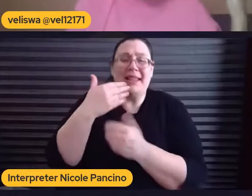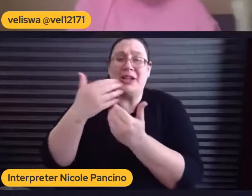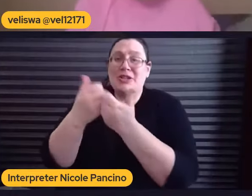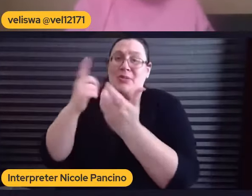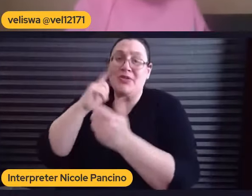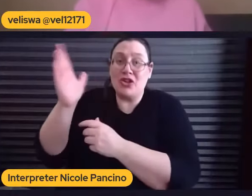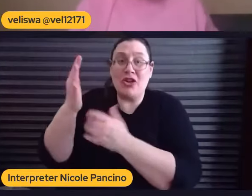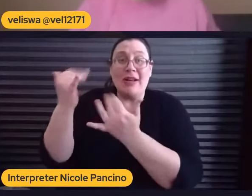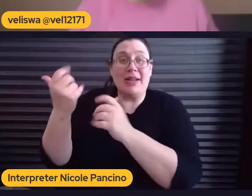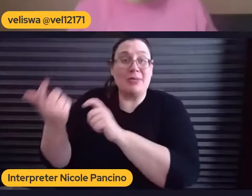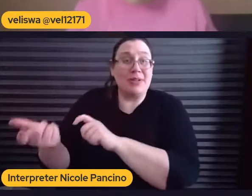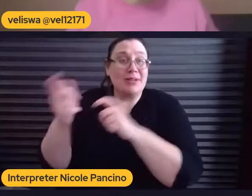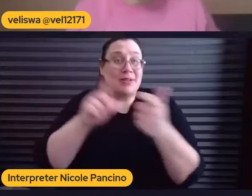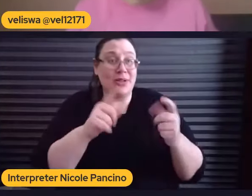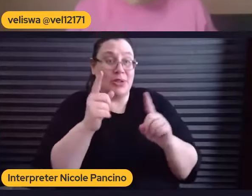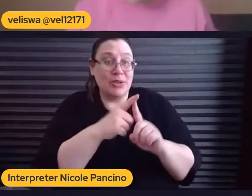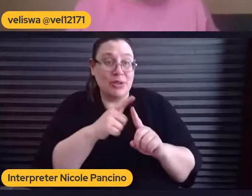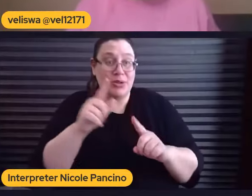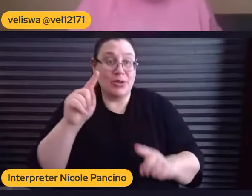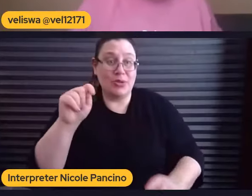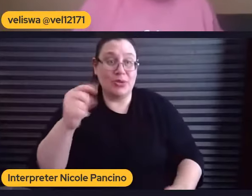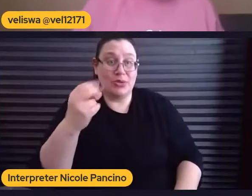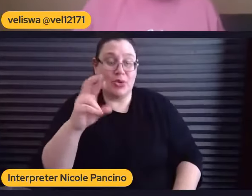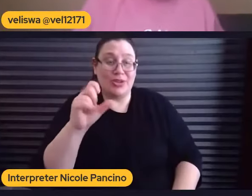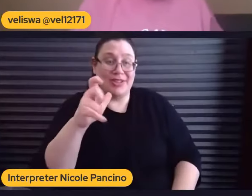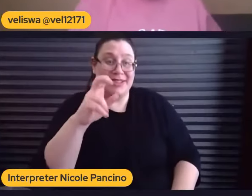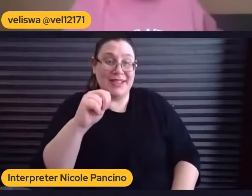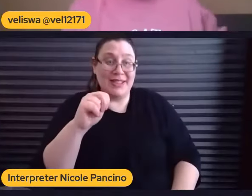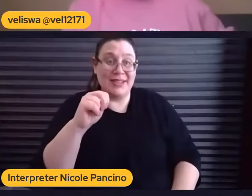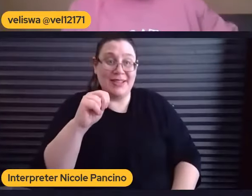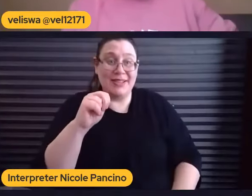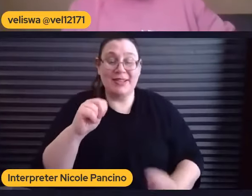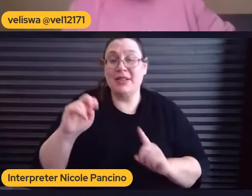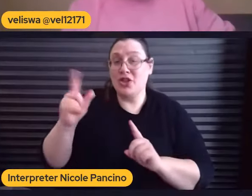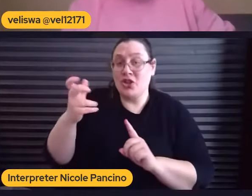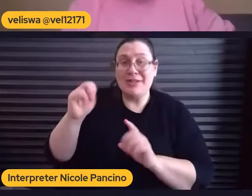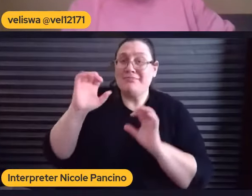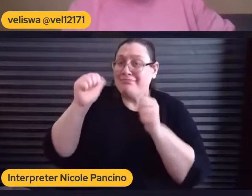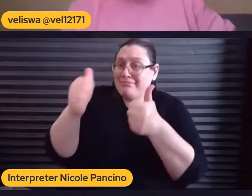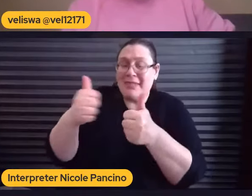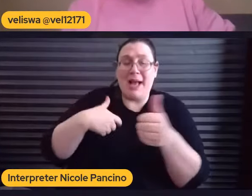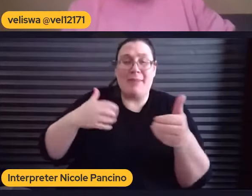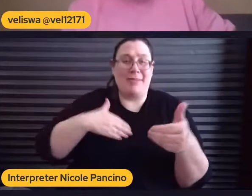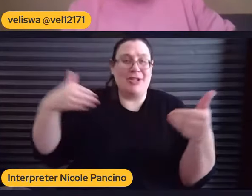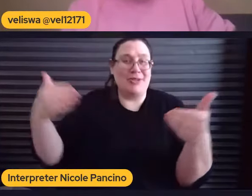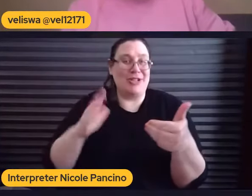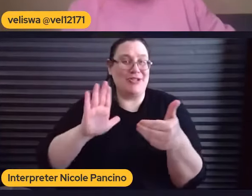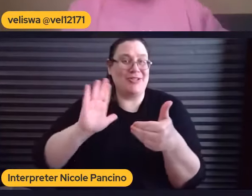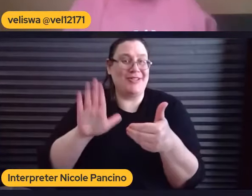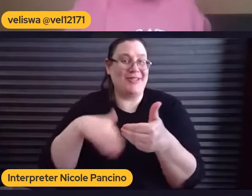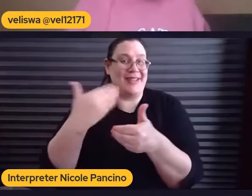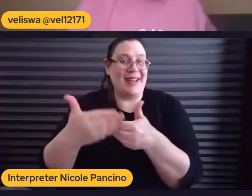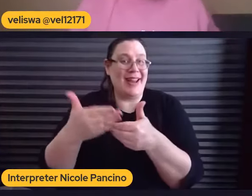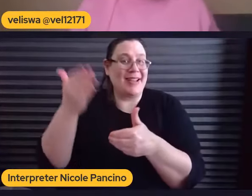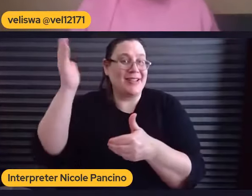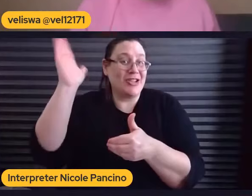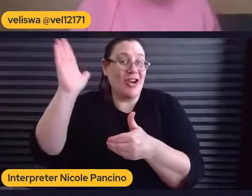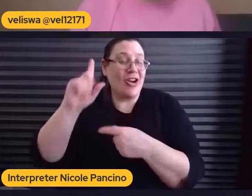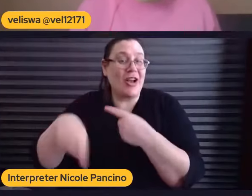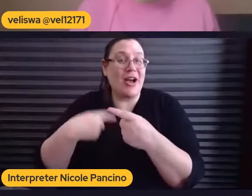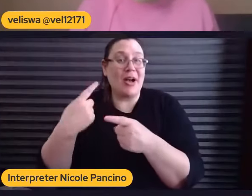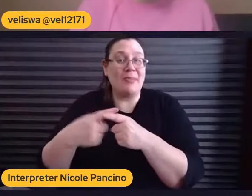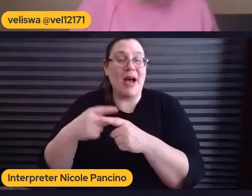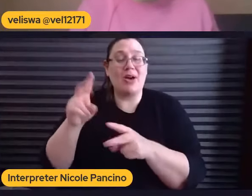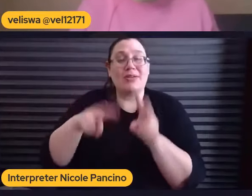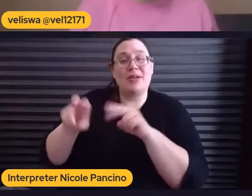over to Faustin. Yeah, and I'm happy to introduce our next talk about